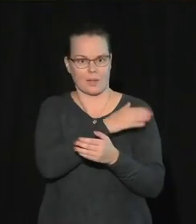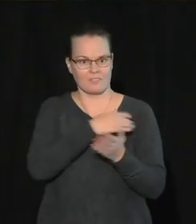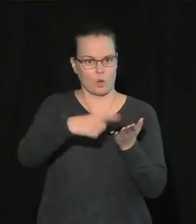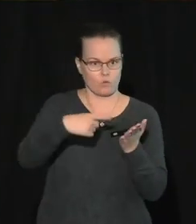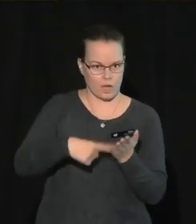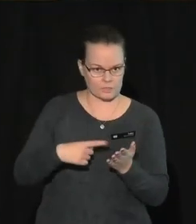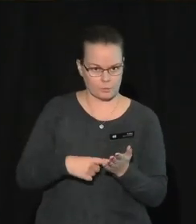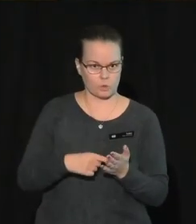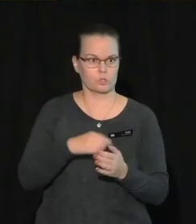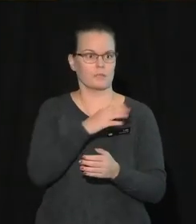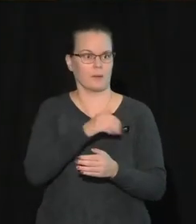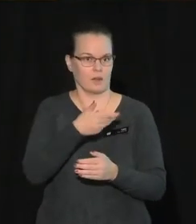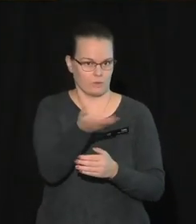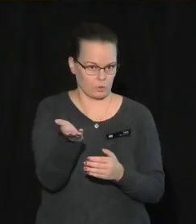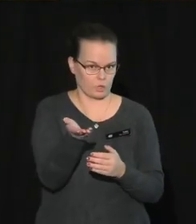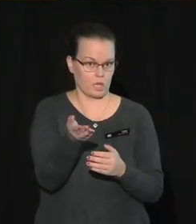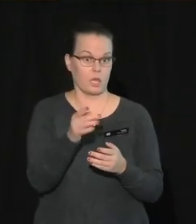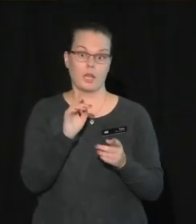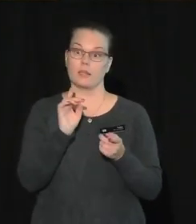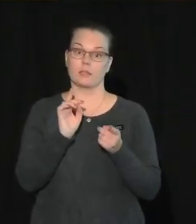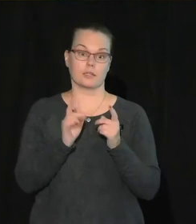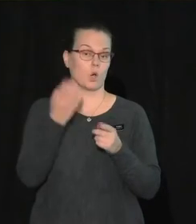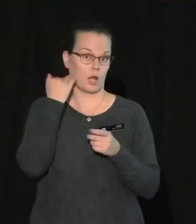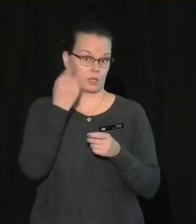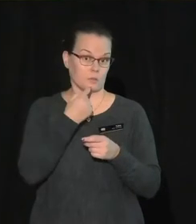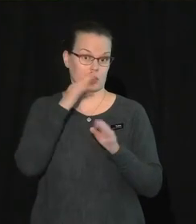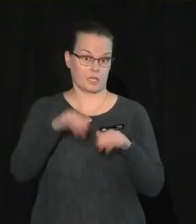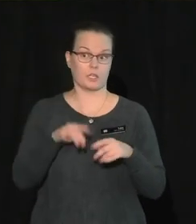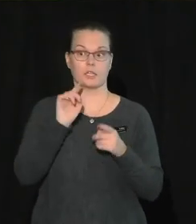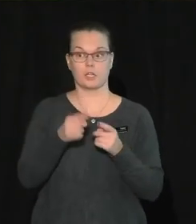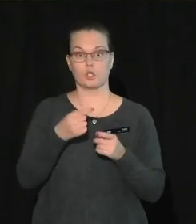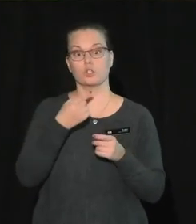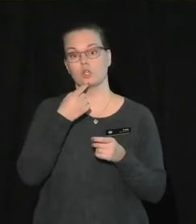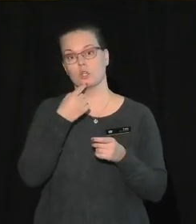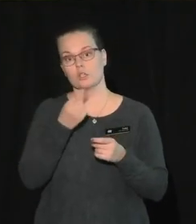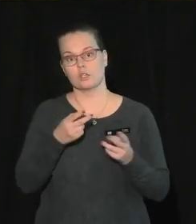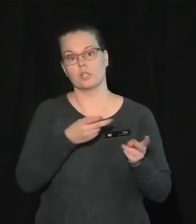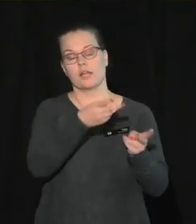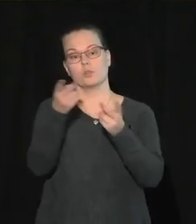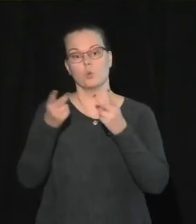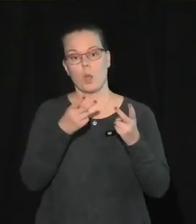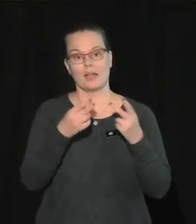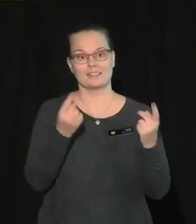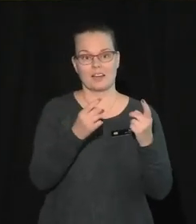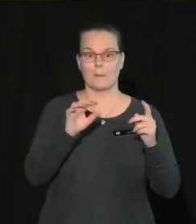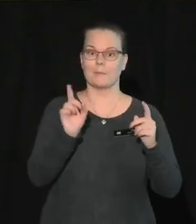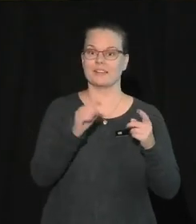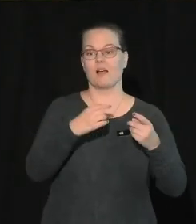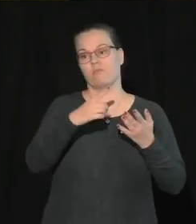for services. So it requires, as I mentioned before, to put in the general terms and conditions